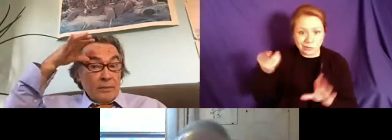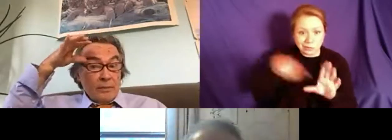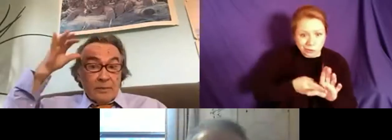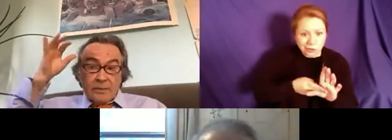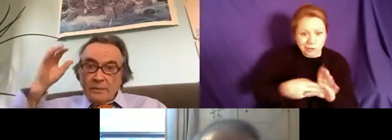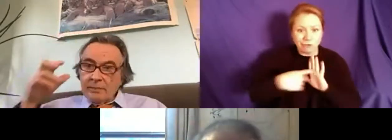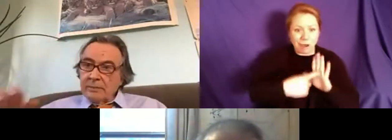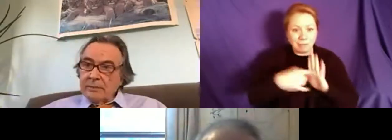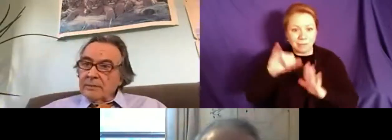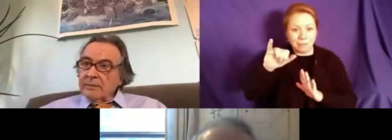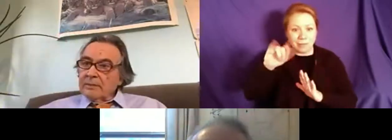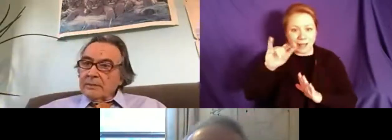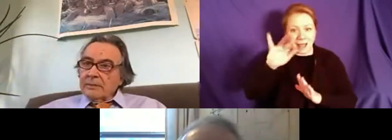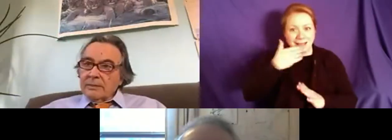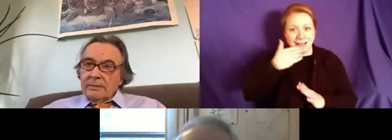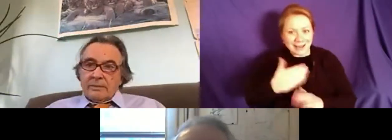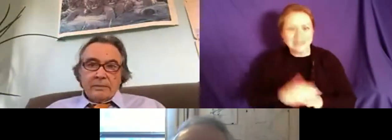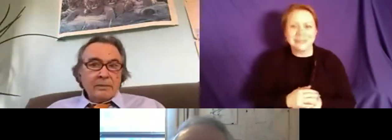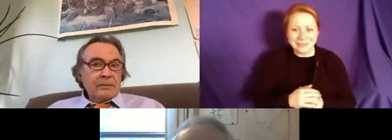Killacky, thank you.